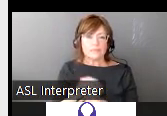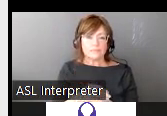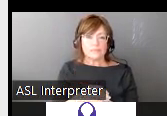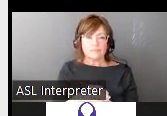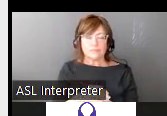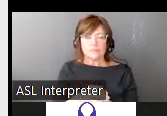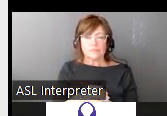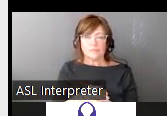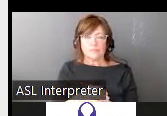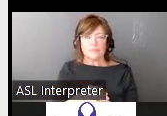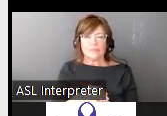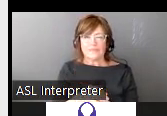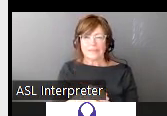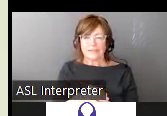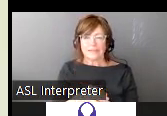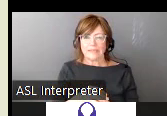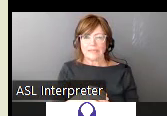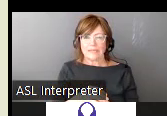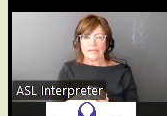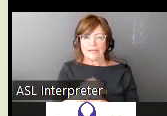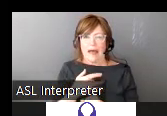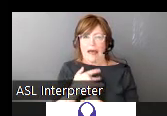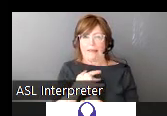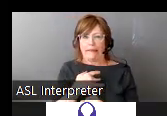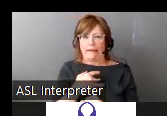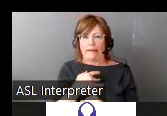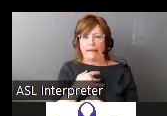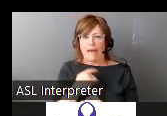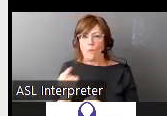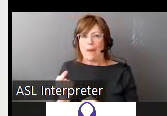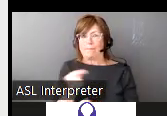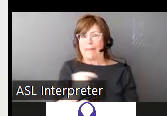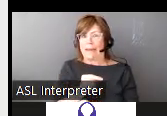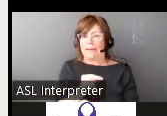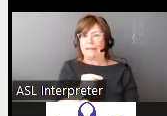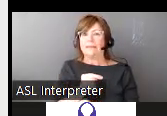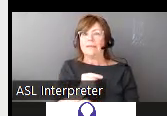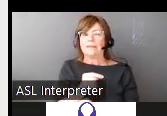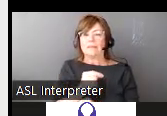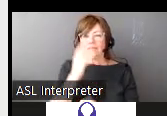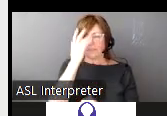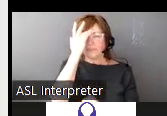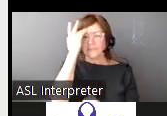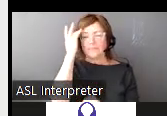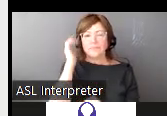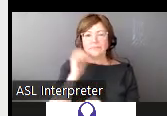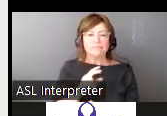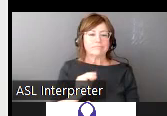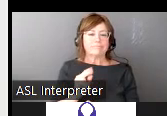Because I think it went back to here. Okay.